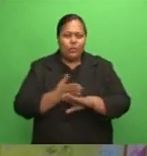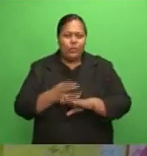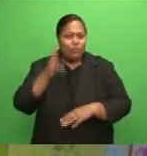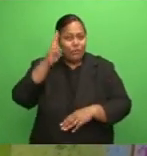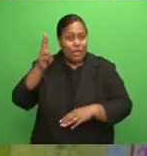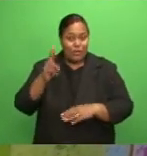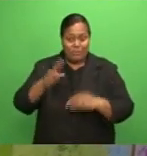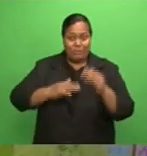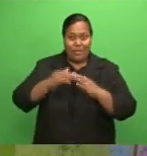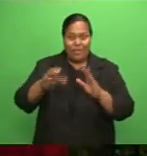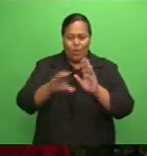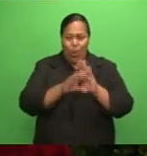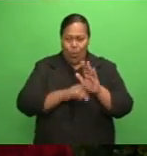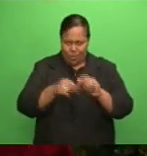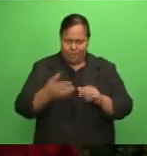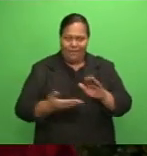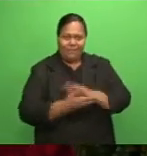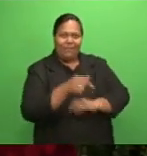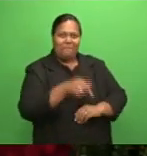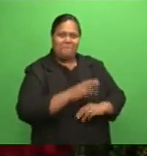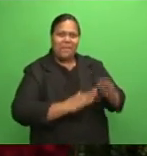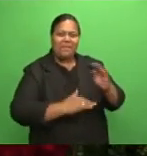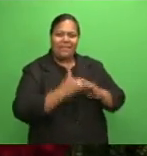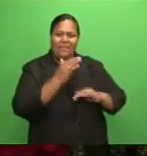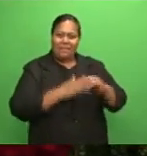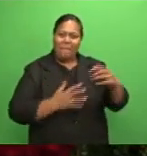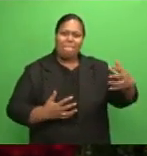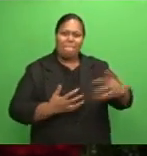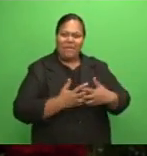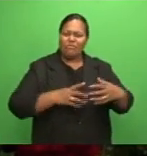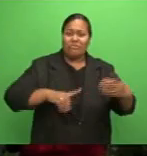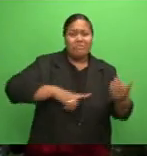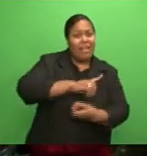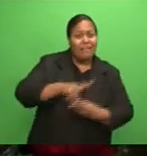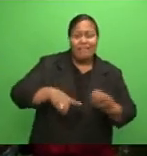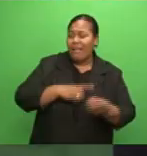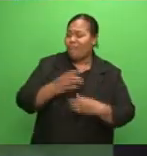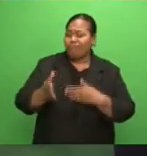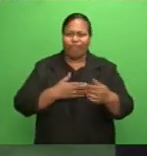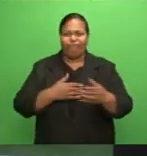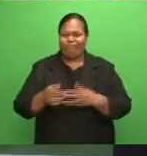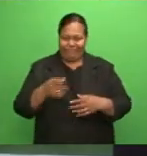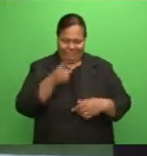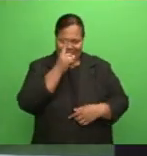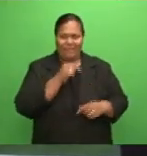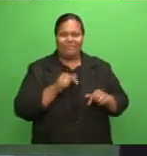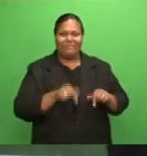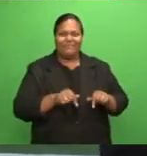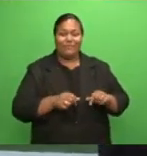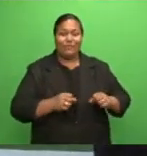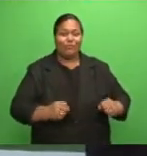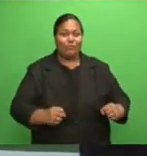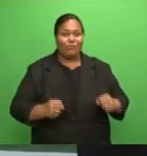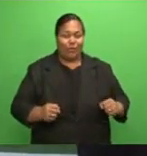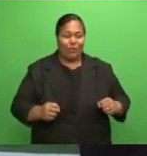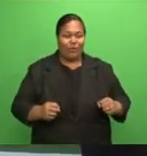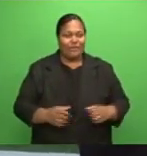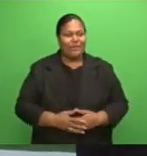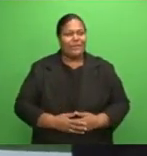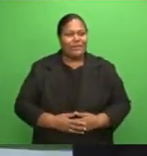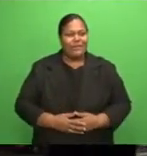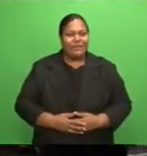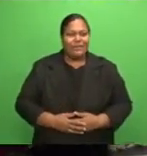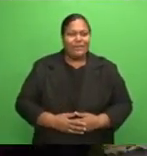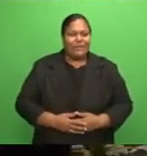of disaster. It is critical because the community needs its police. It needs its police during normal times